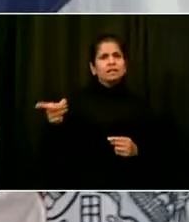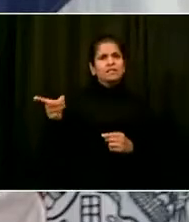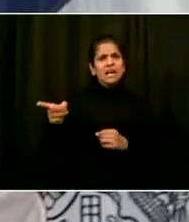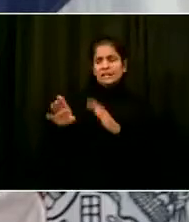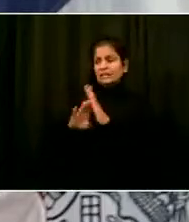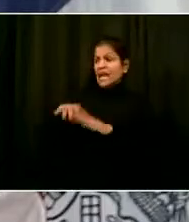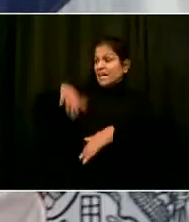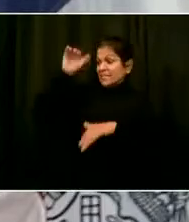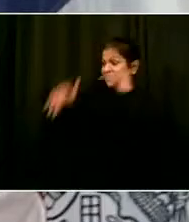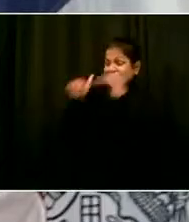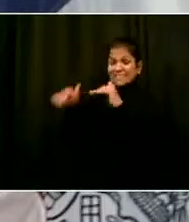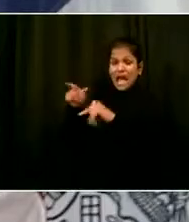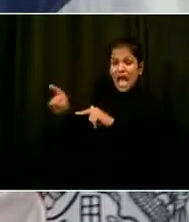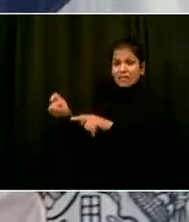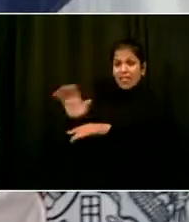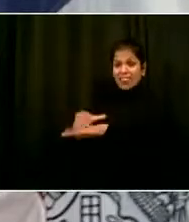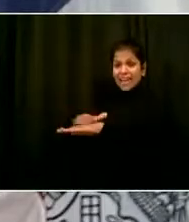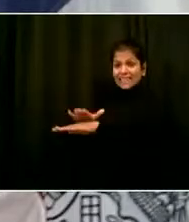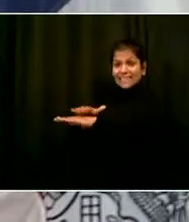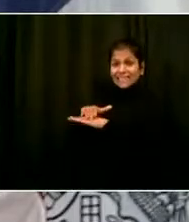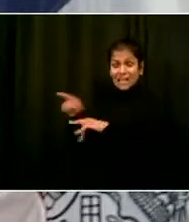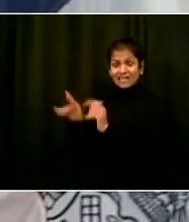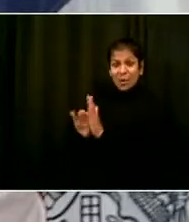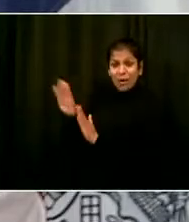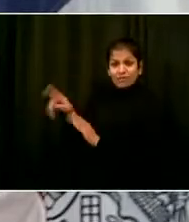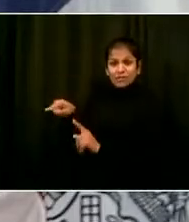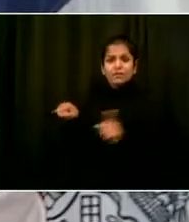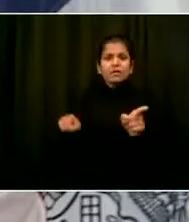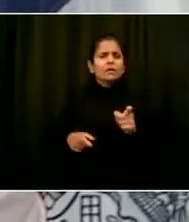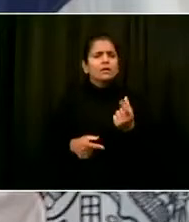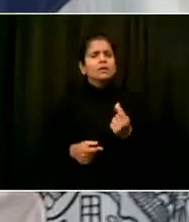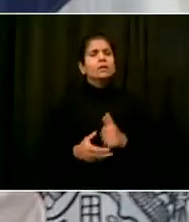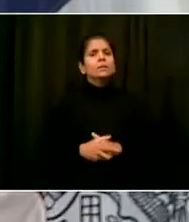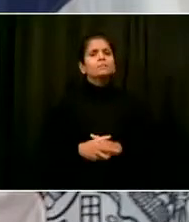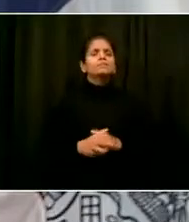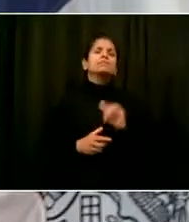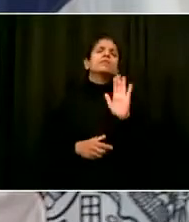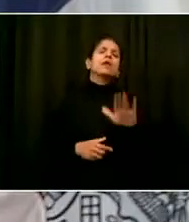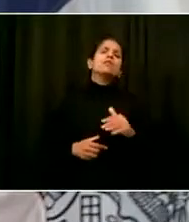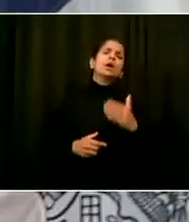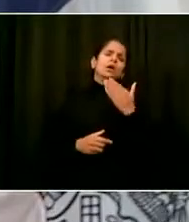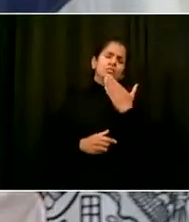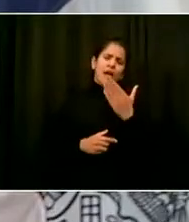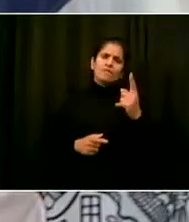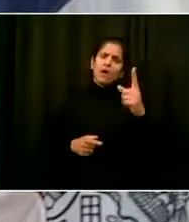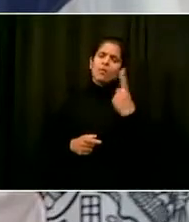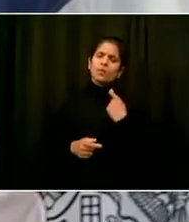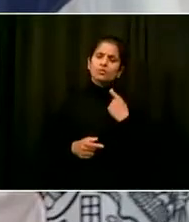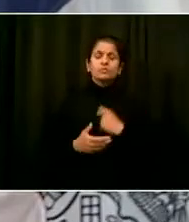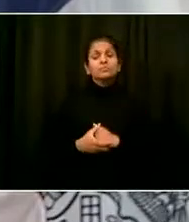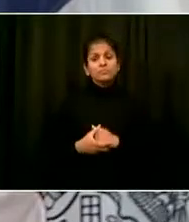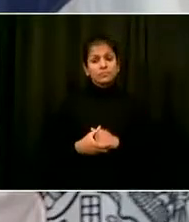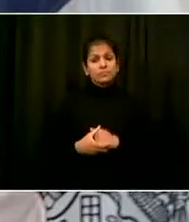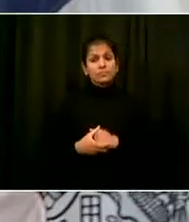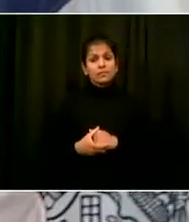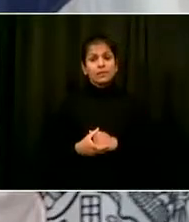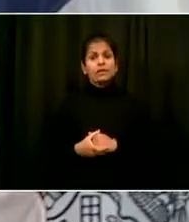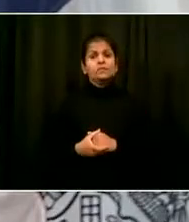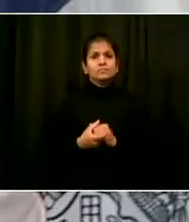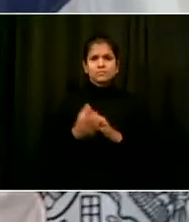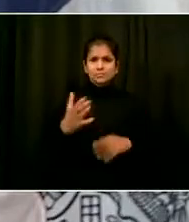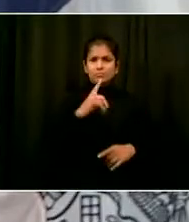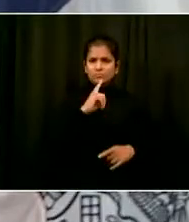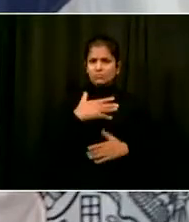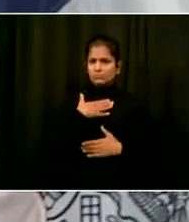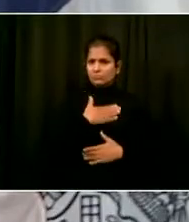thank you for the question Maya I want to start and turn to Dr Choy again I really do appreciate I was a local city